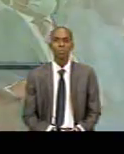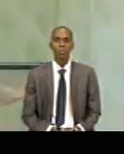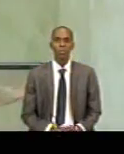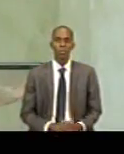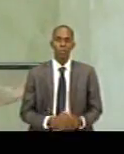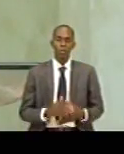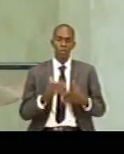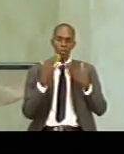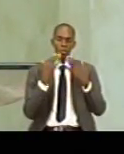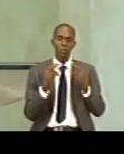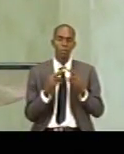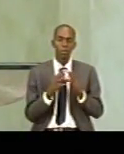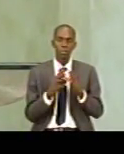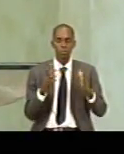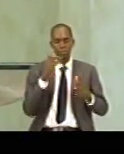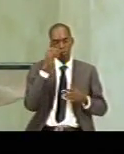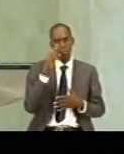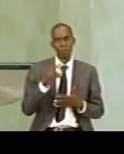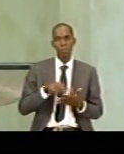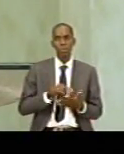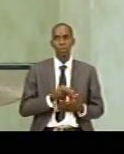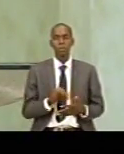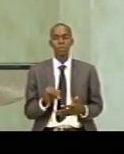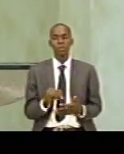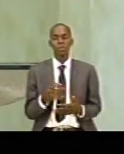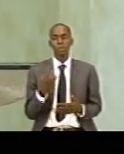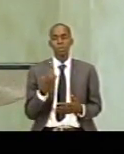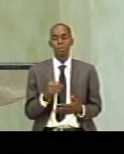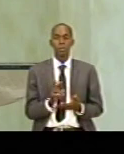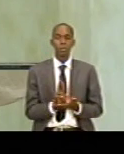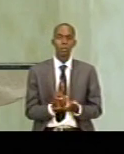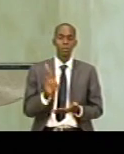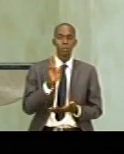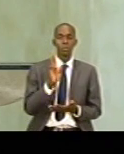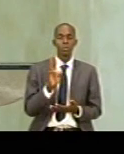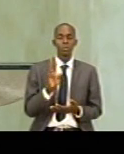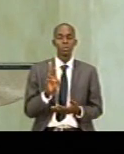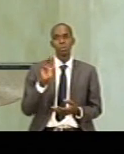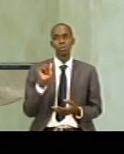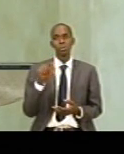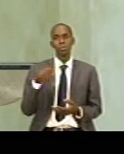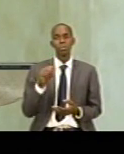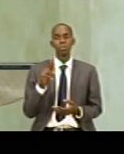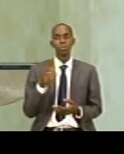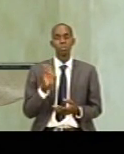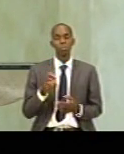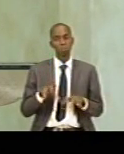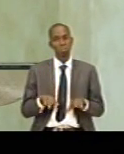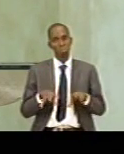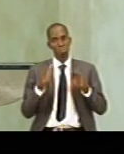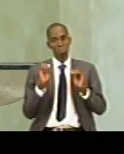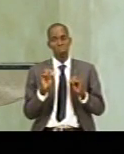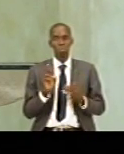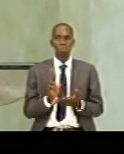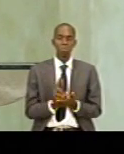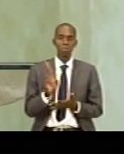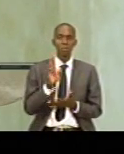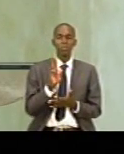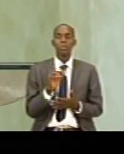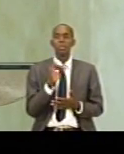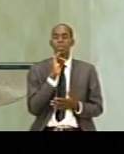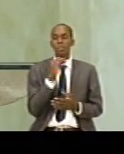my brother. The rapture is the greatest event of all